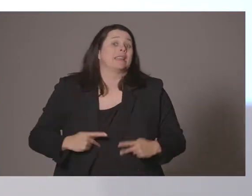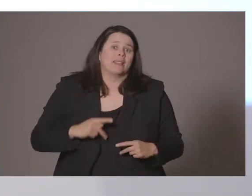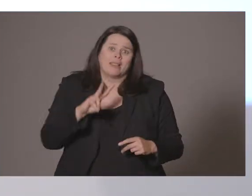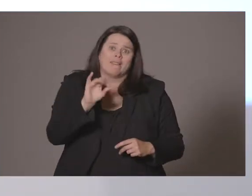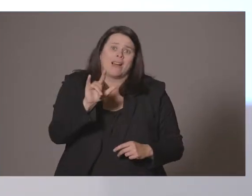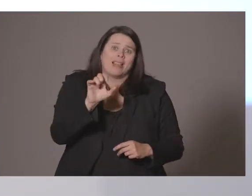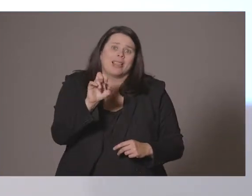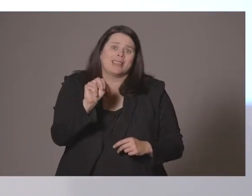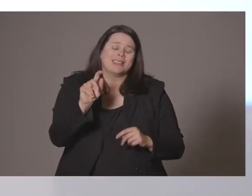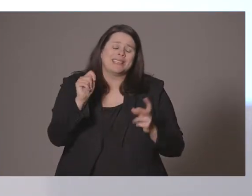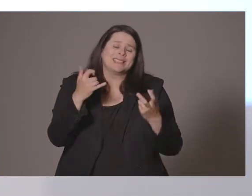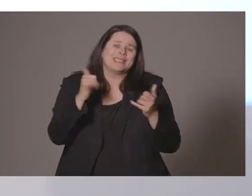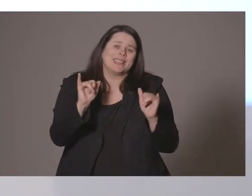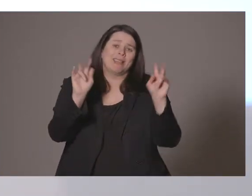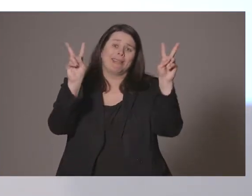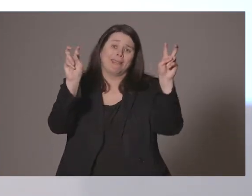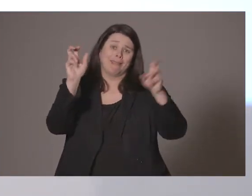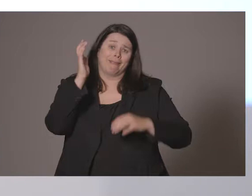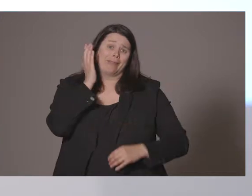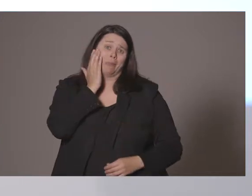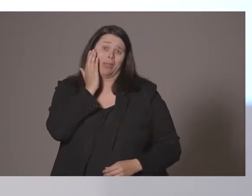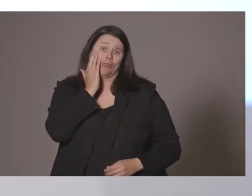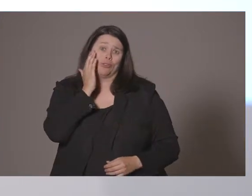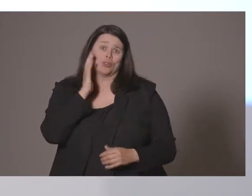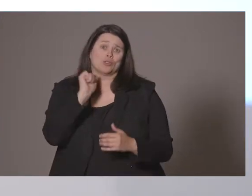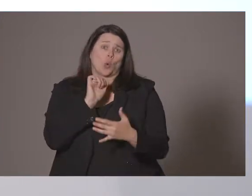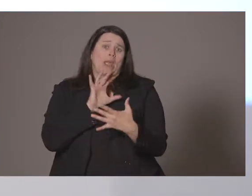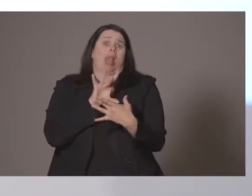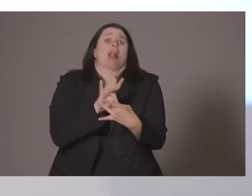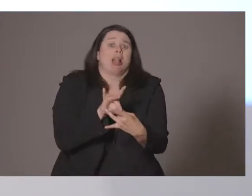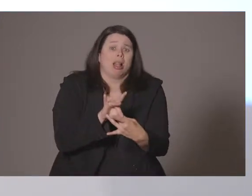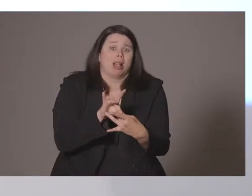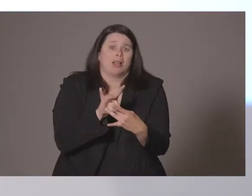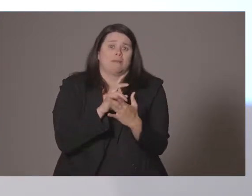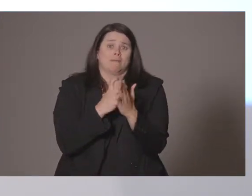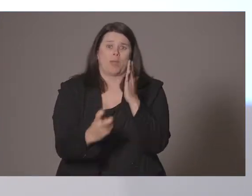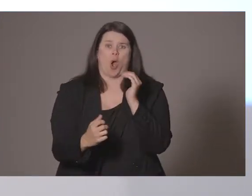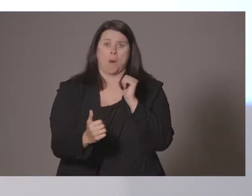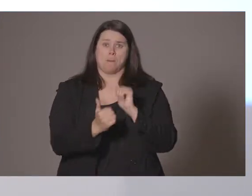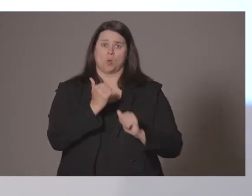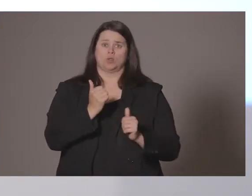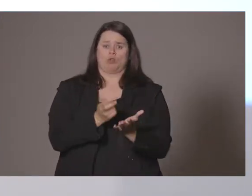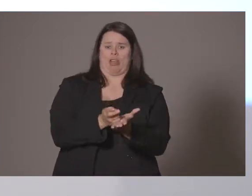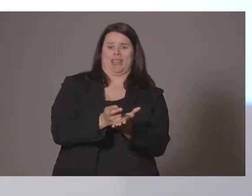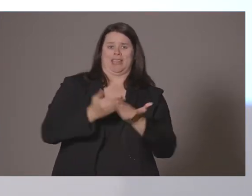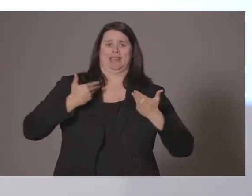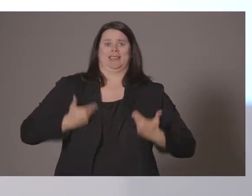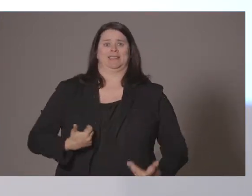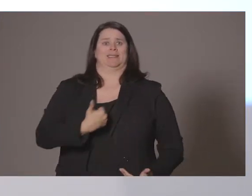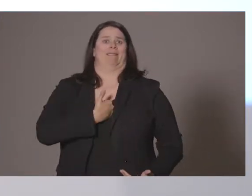think that they're safe. We behave our most authentic, most raw in our family context most of the time.